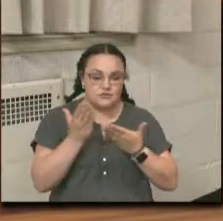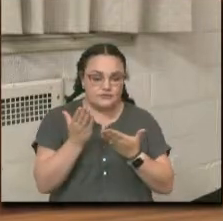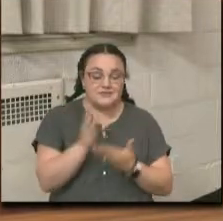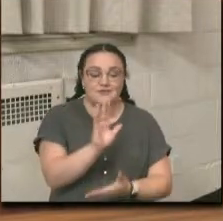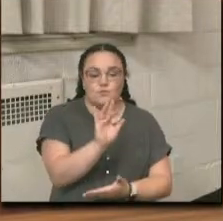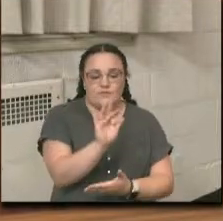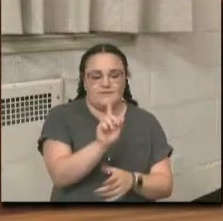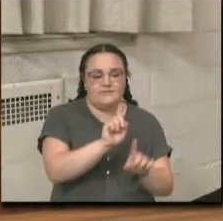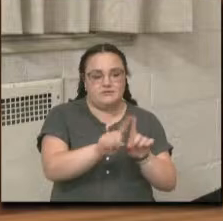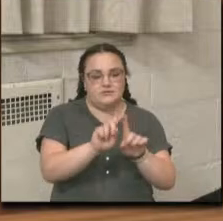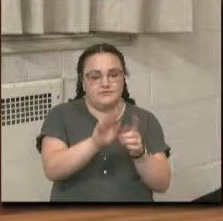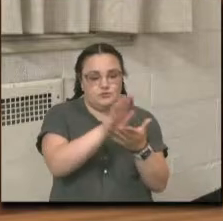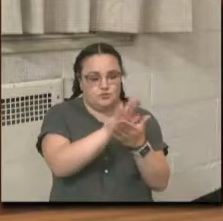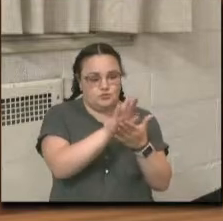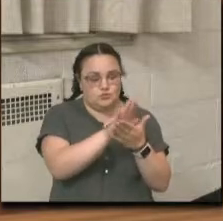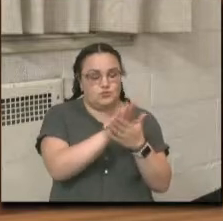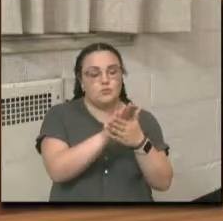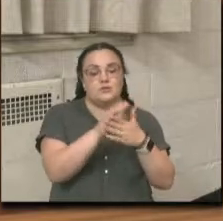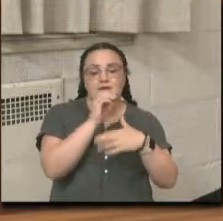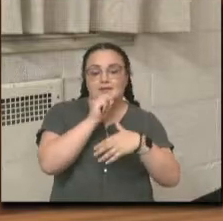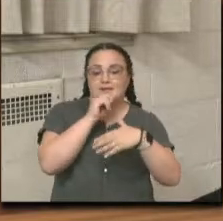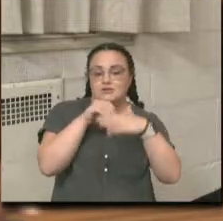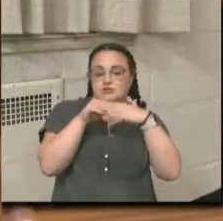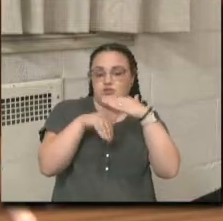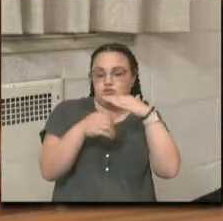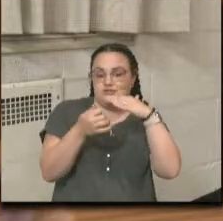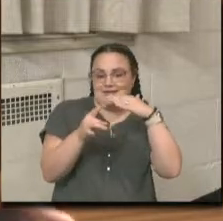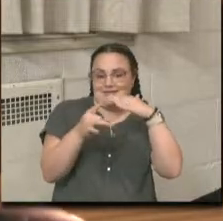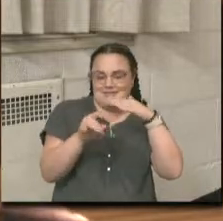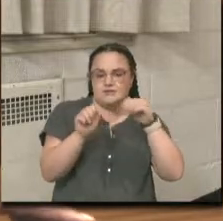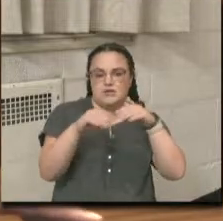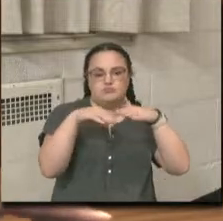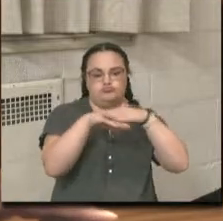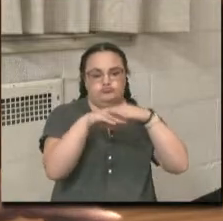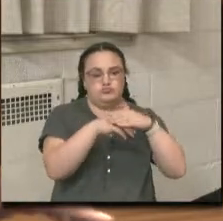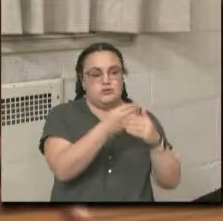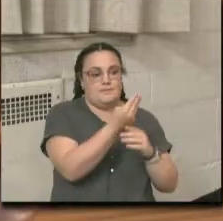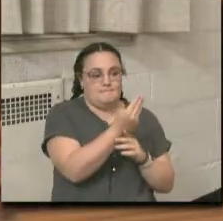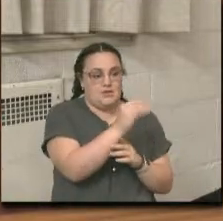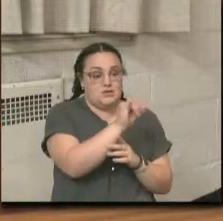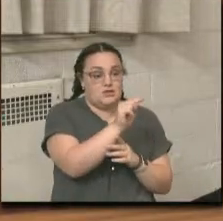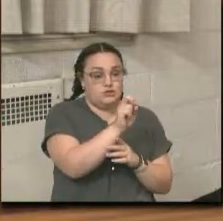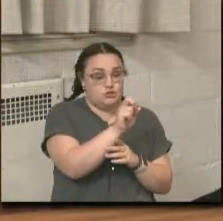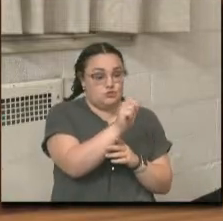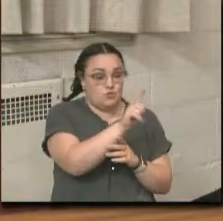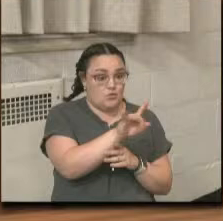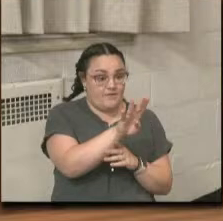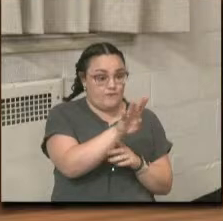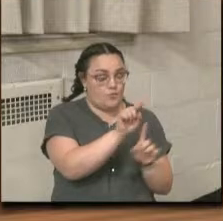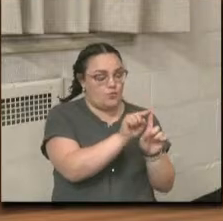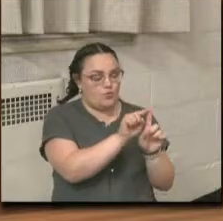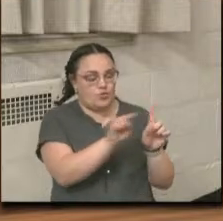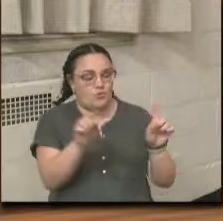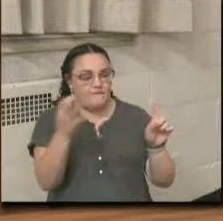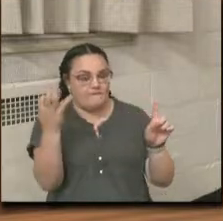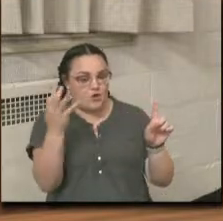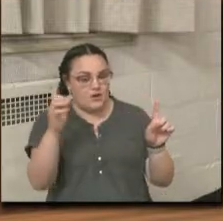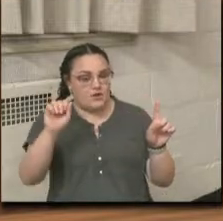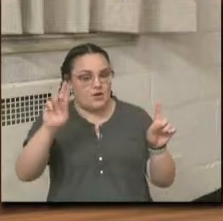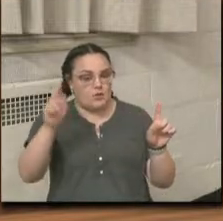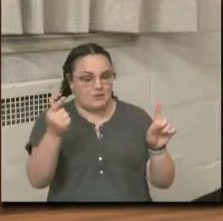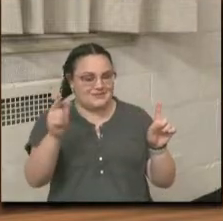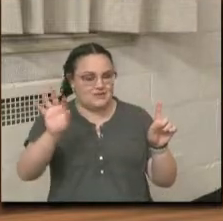25 school sites for children under the age of 18 from Monday, June the 24th through Friday, August the